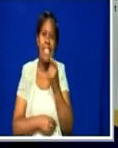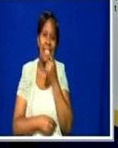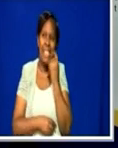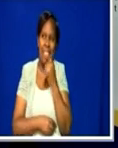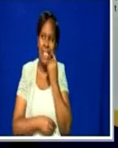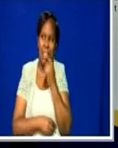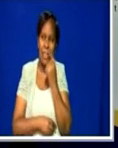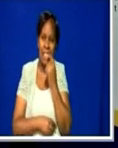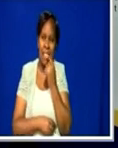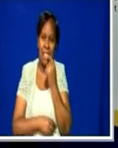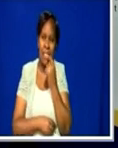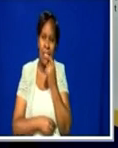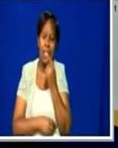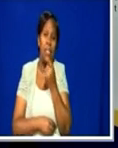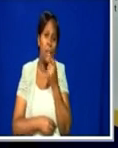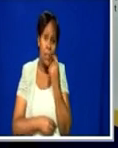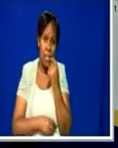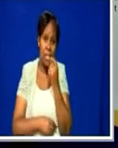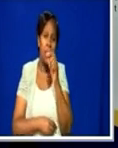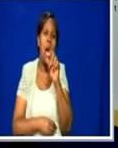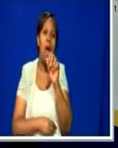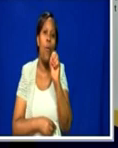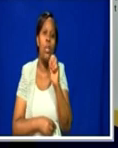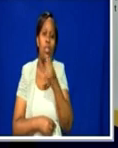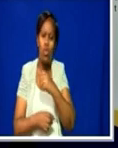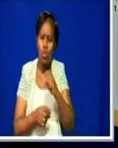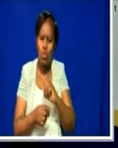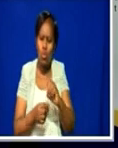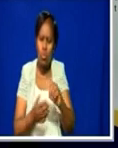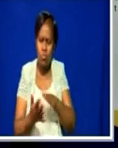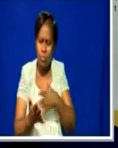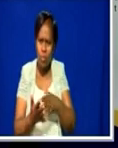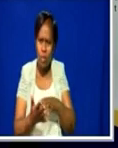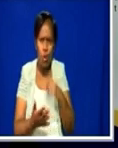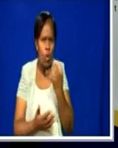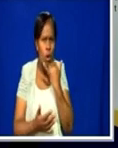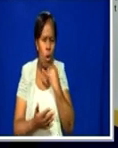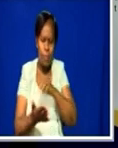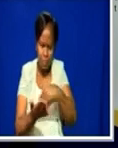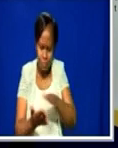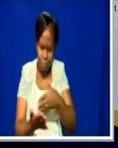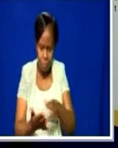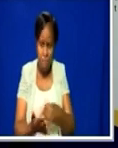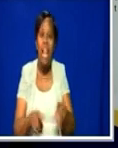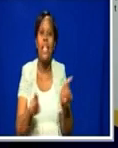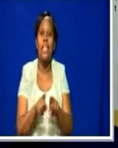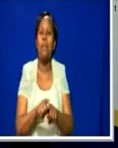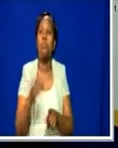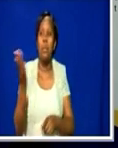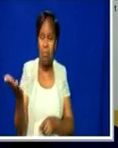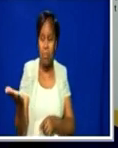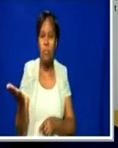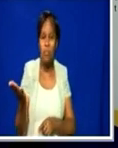a whiteout. It's A like a whiteout. pen. Aha. The one that you use to rub, when you've made a mistake and Very well. you want And to rub, then, of then course, you can